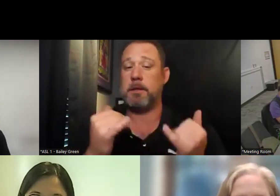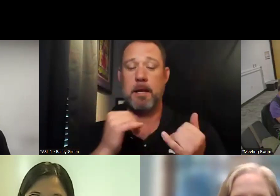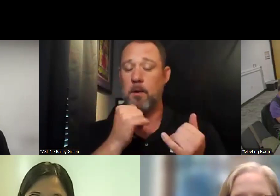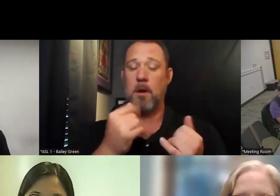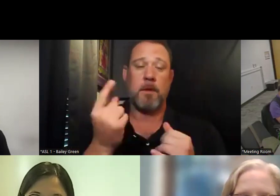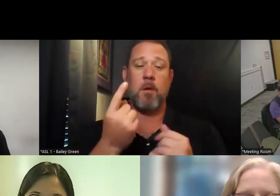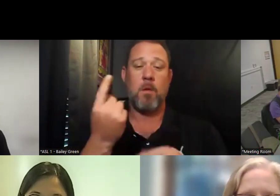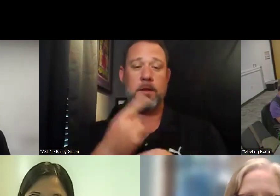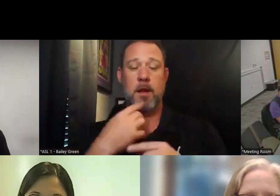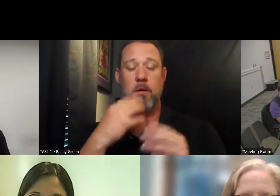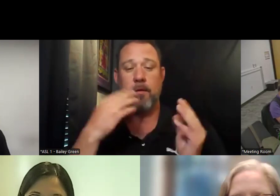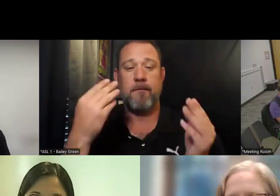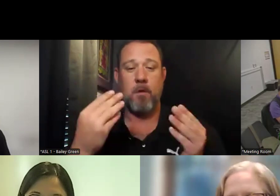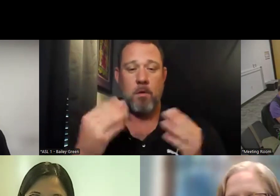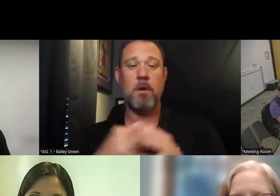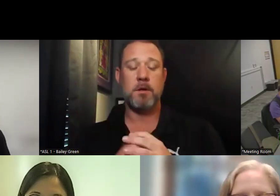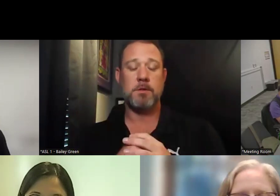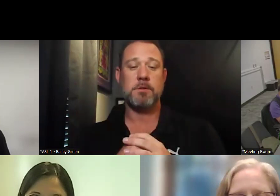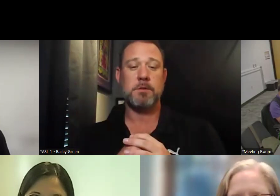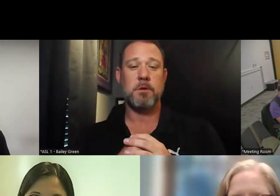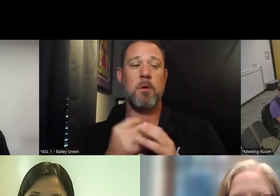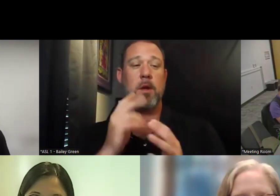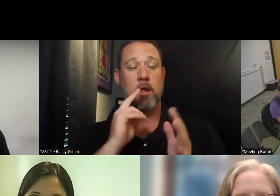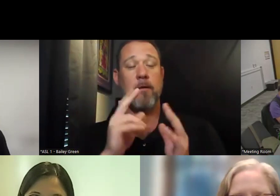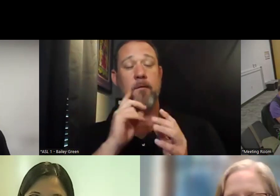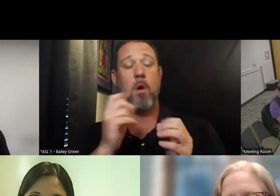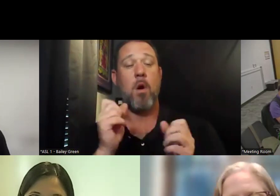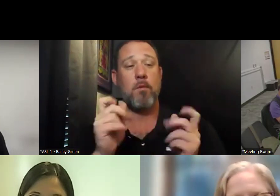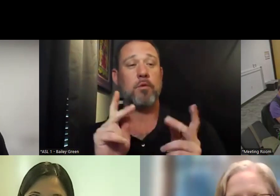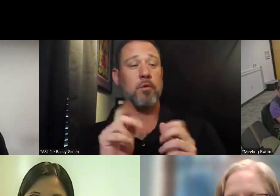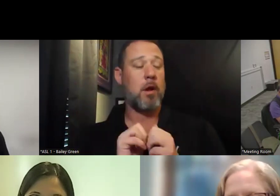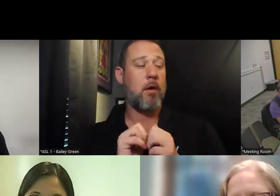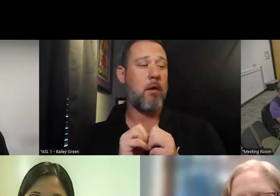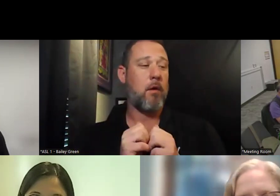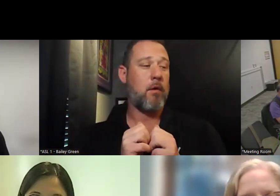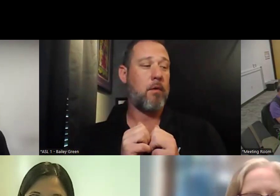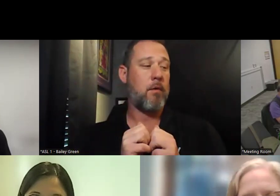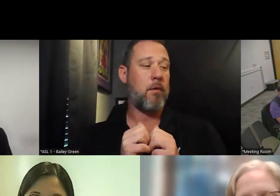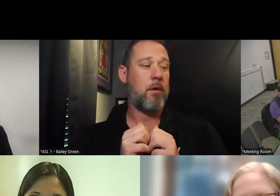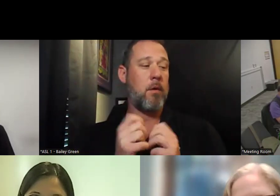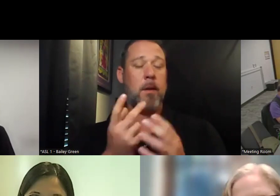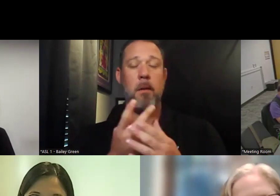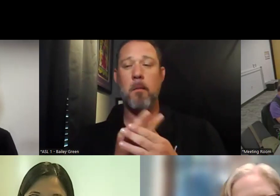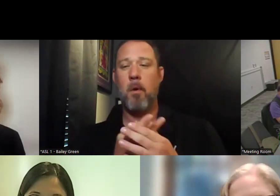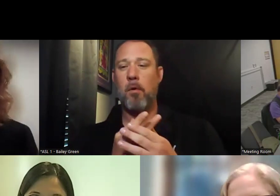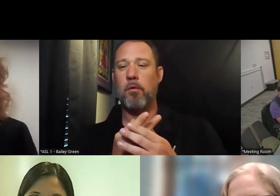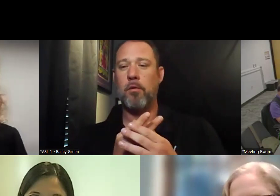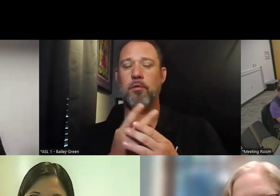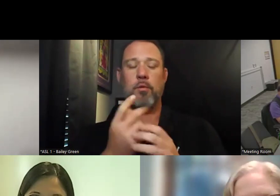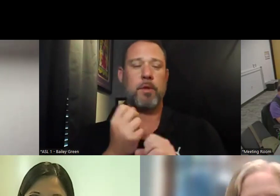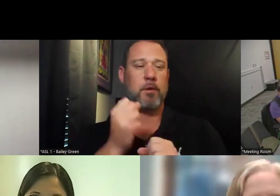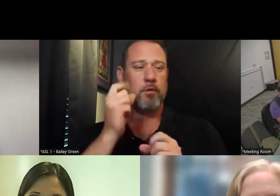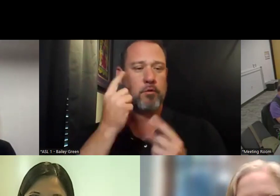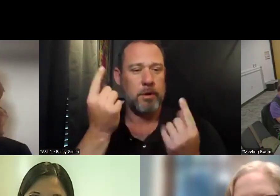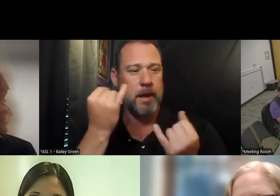only day we focus on it, that we can look for some opportunities of how can we partner with others to think creatively, to